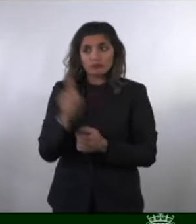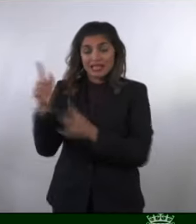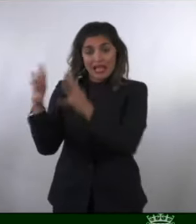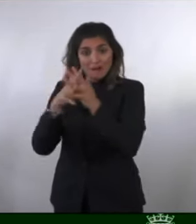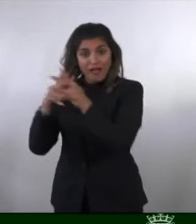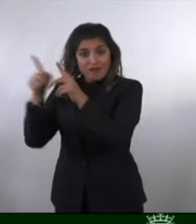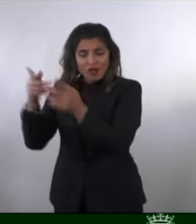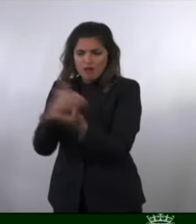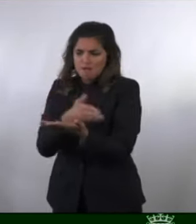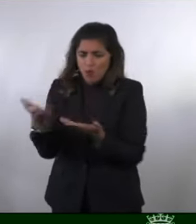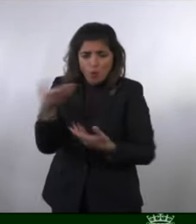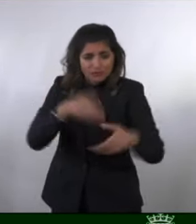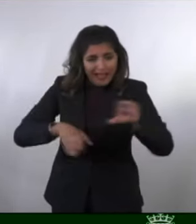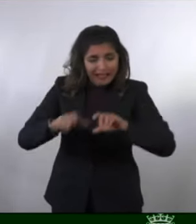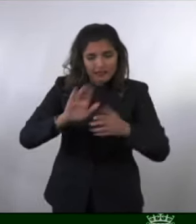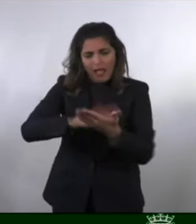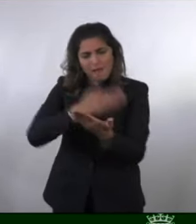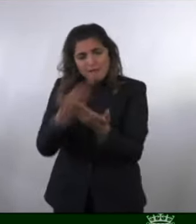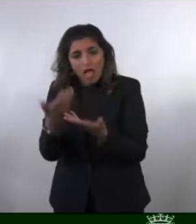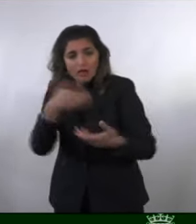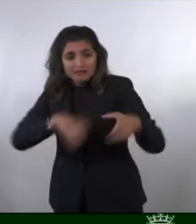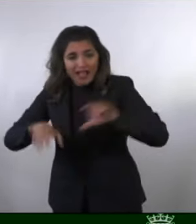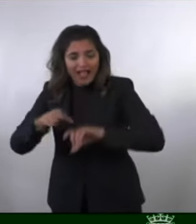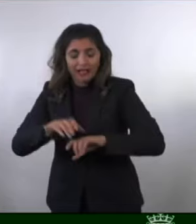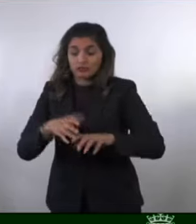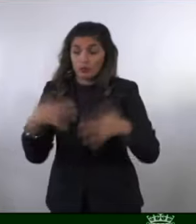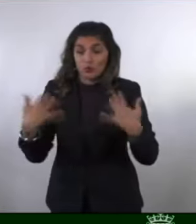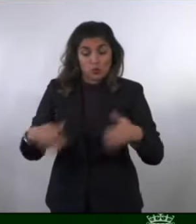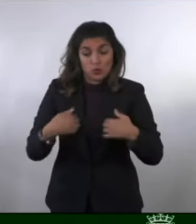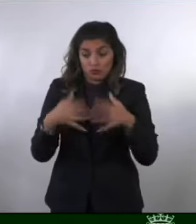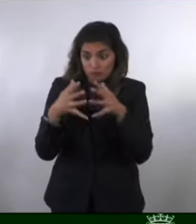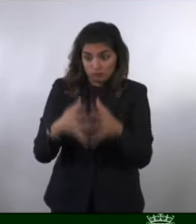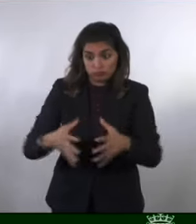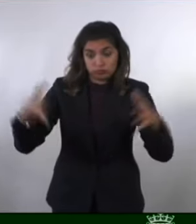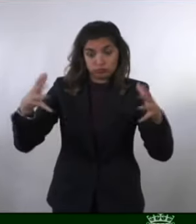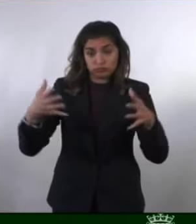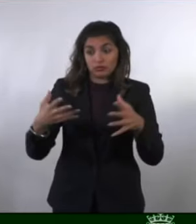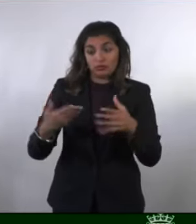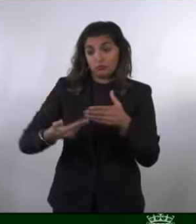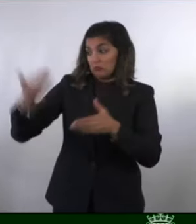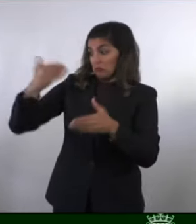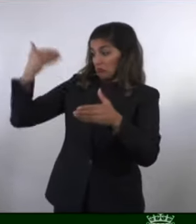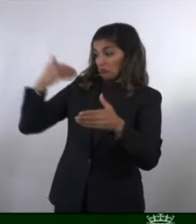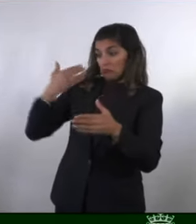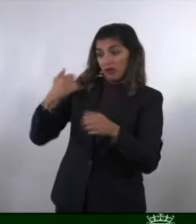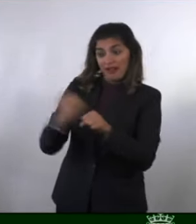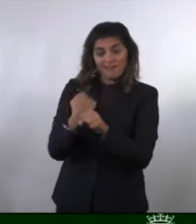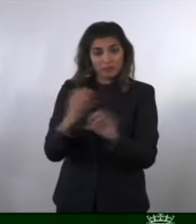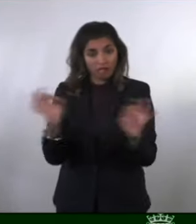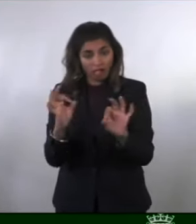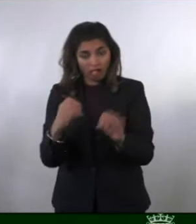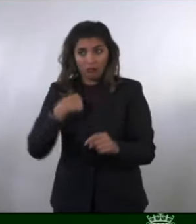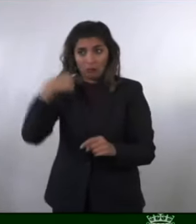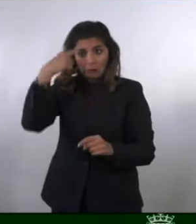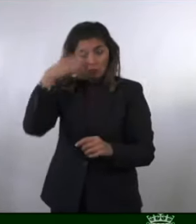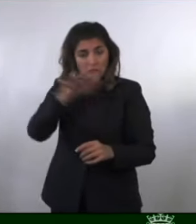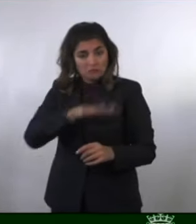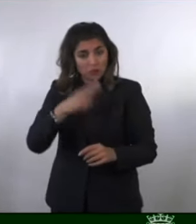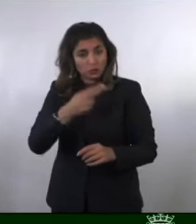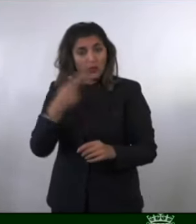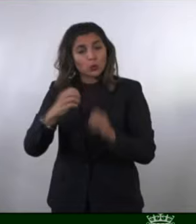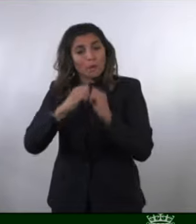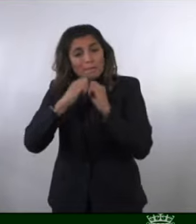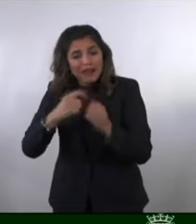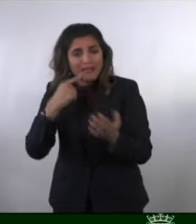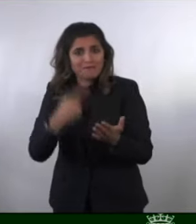science and applied science at a scale undreamt of by any previous government. I think rising to £22 billion a year at the end of the